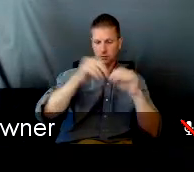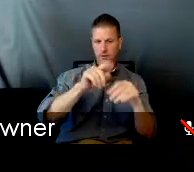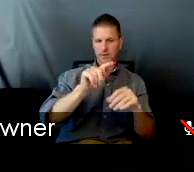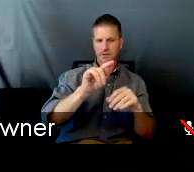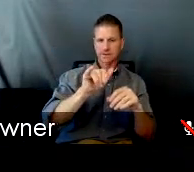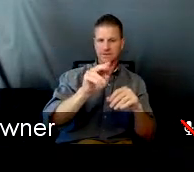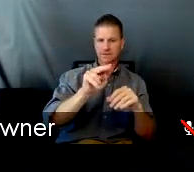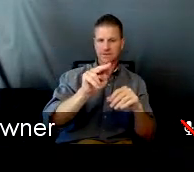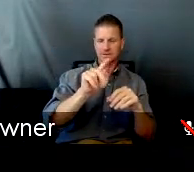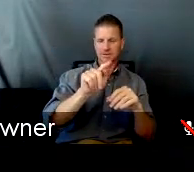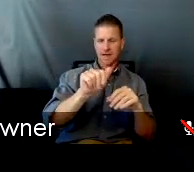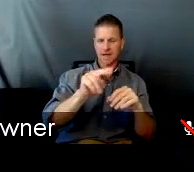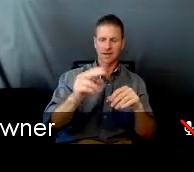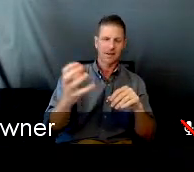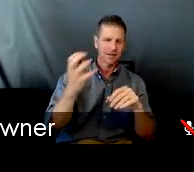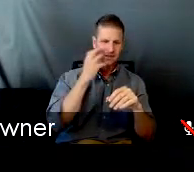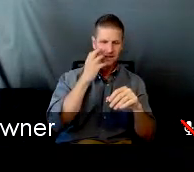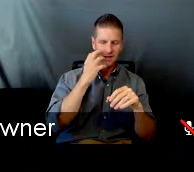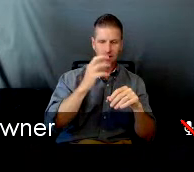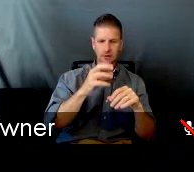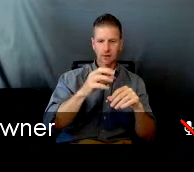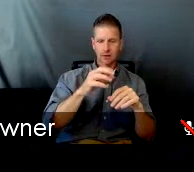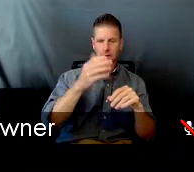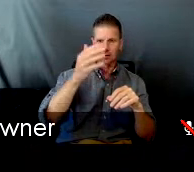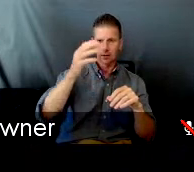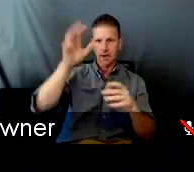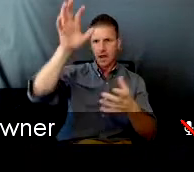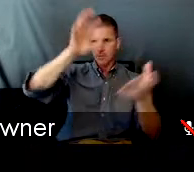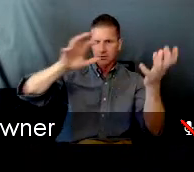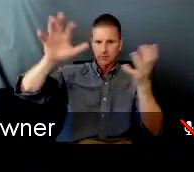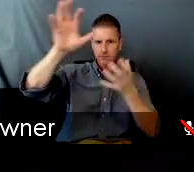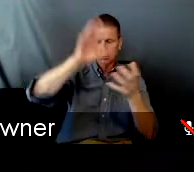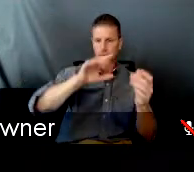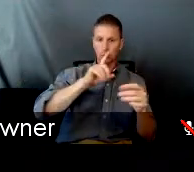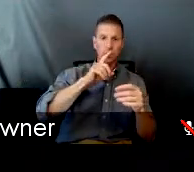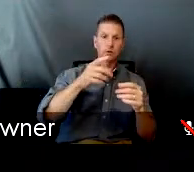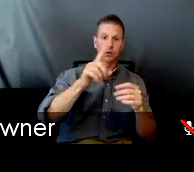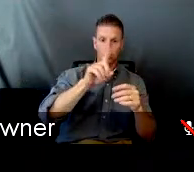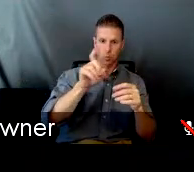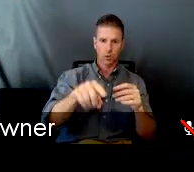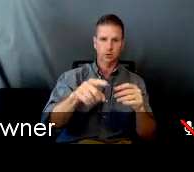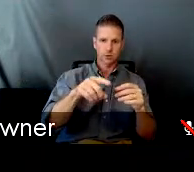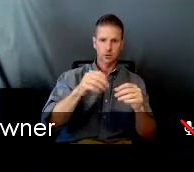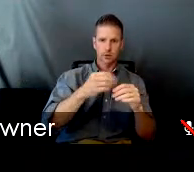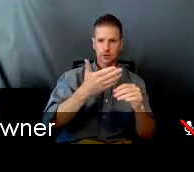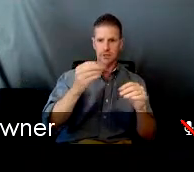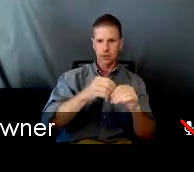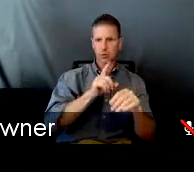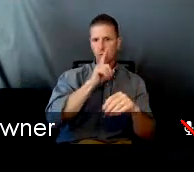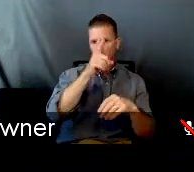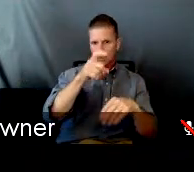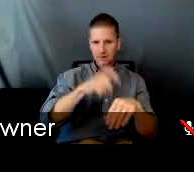atmosphere. There are so many questions about things that we can study in real time. It's not all